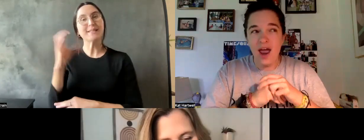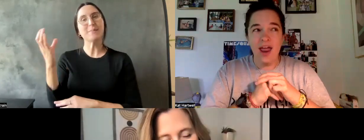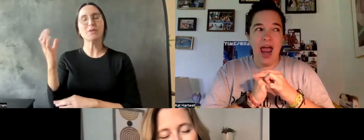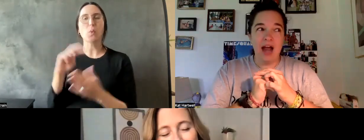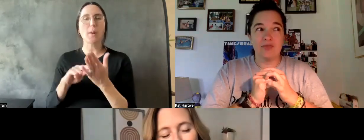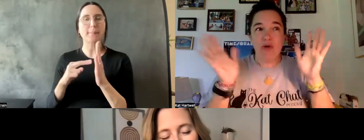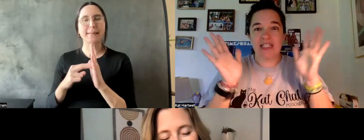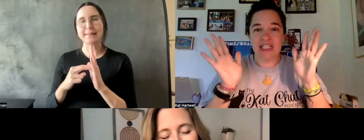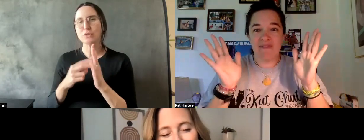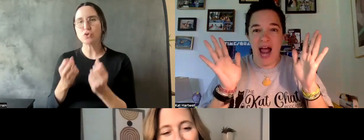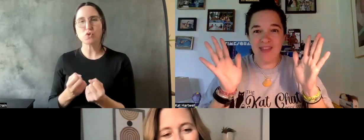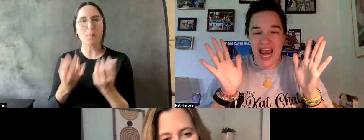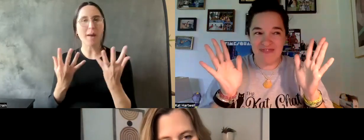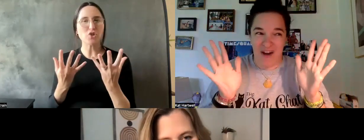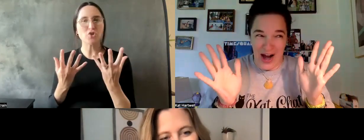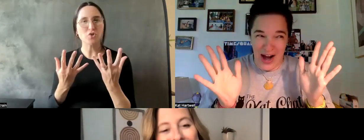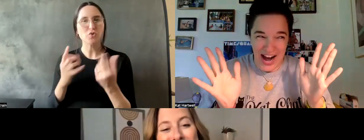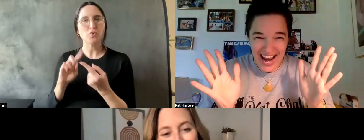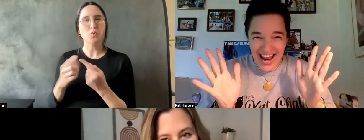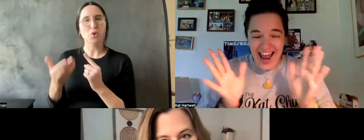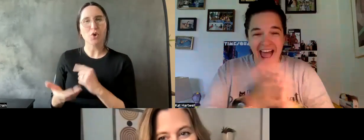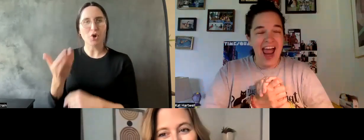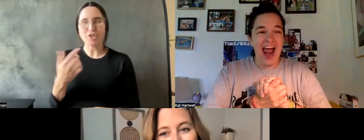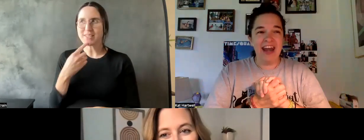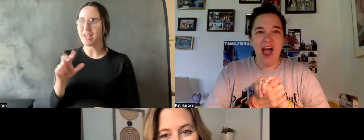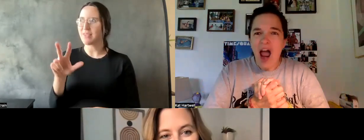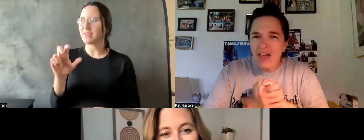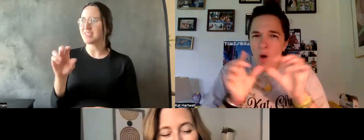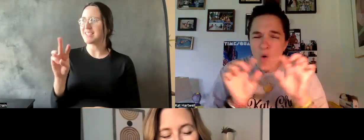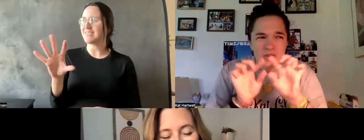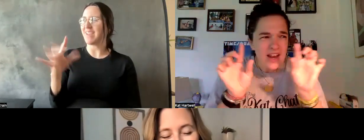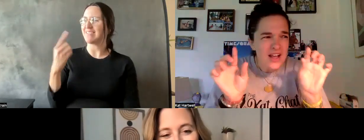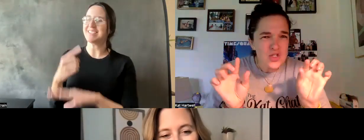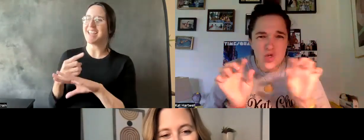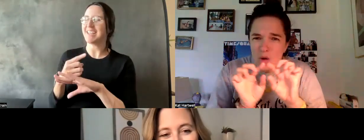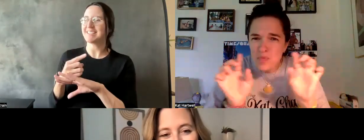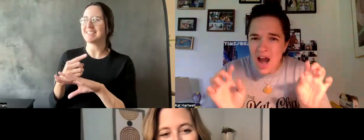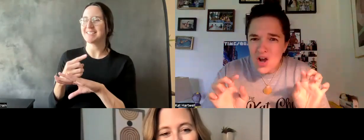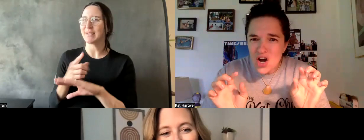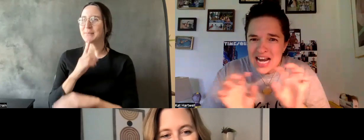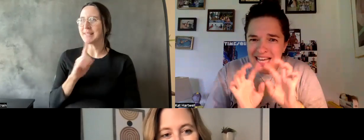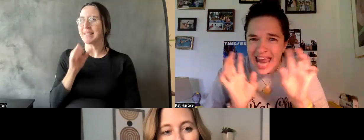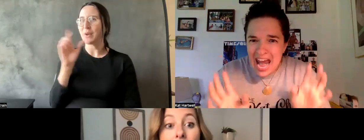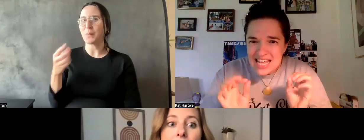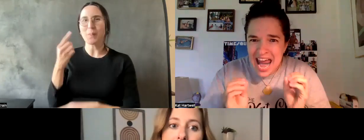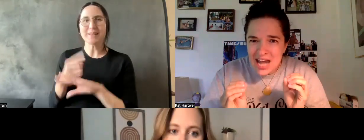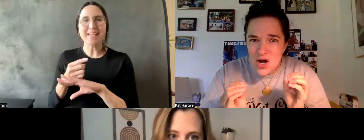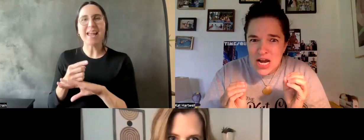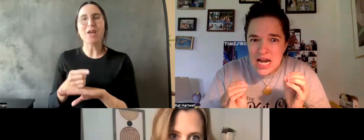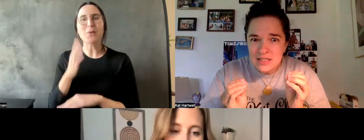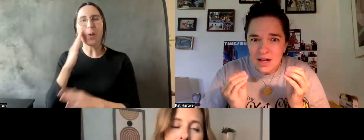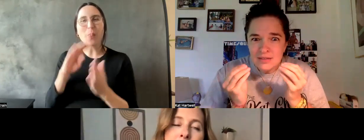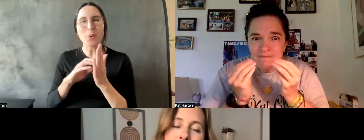her. And Yeah. 365 days for her. And Yes. those little shortbread cookies, the candy